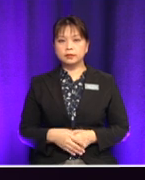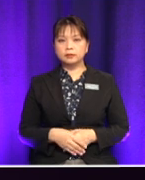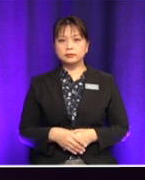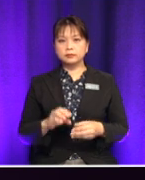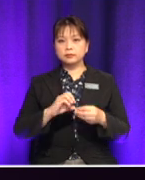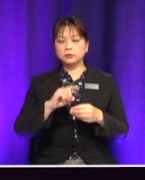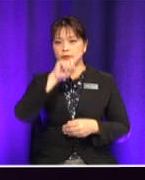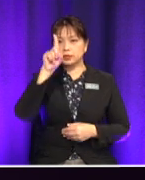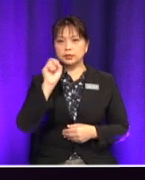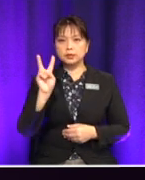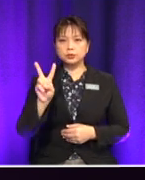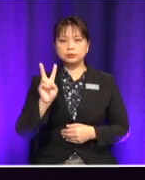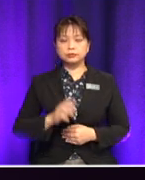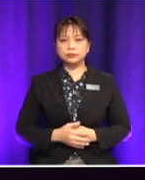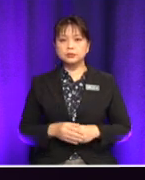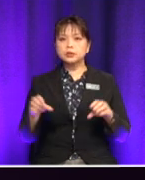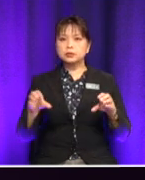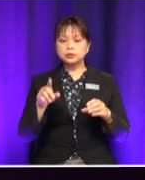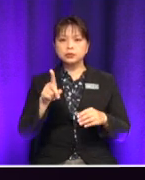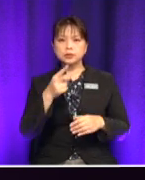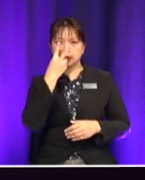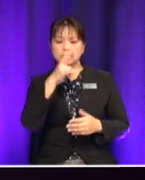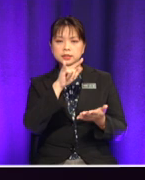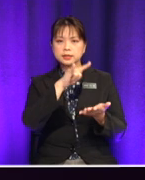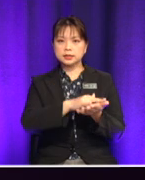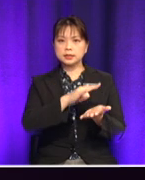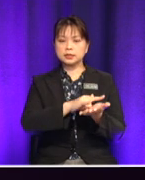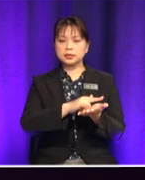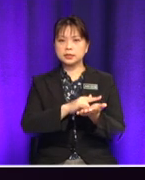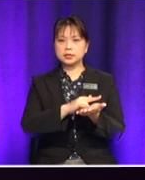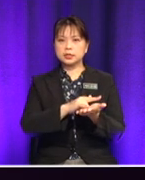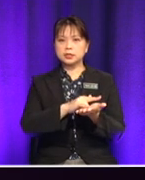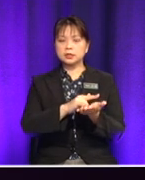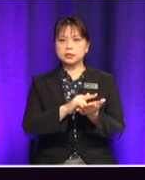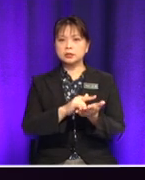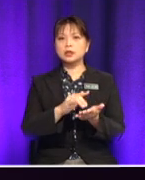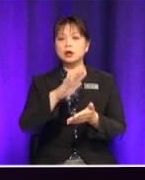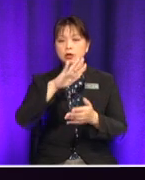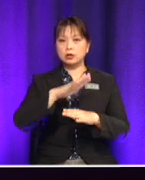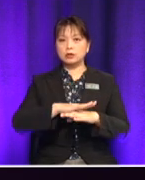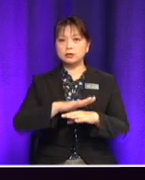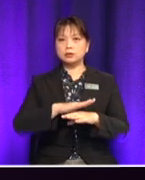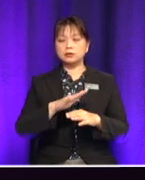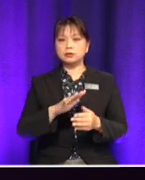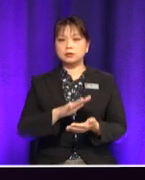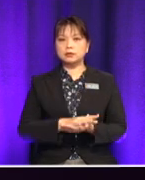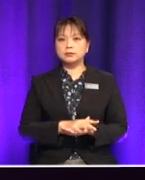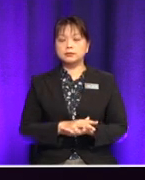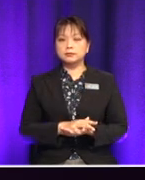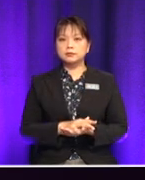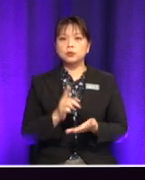Two. Did you see that documentary last night? Yes, wasn't it awful? I